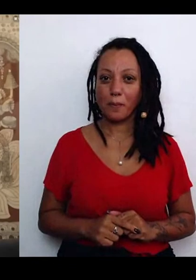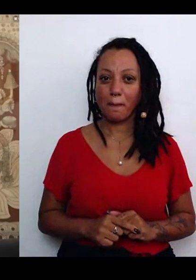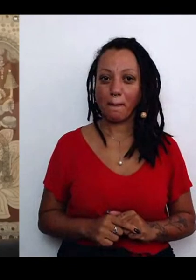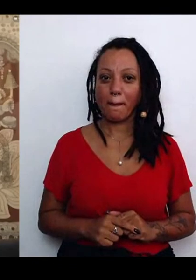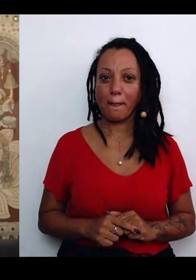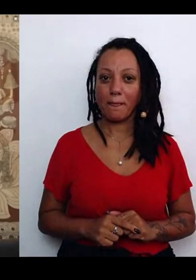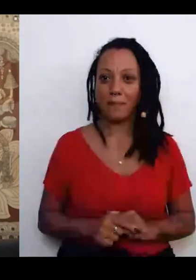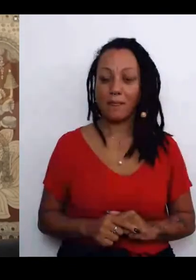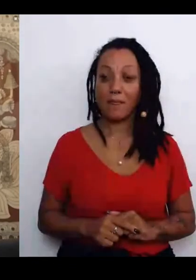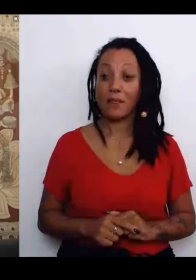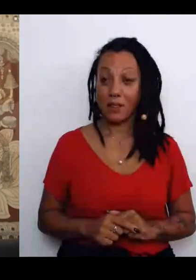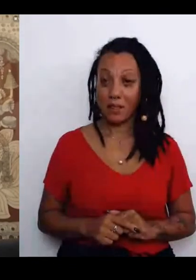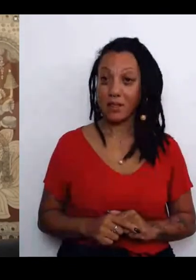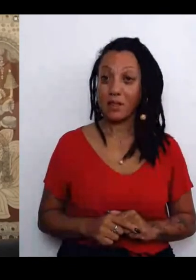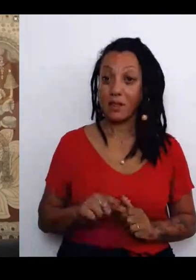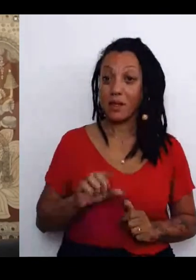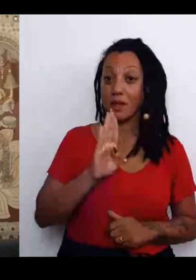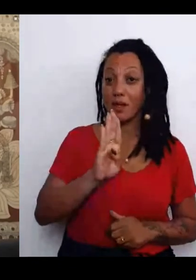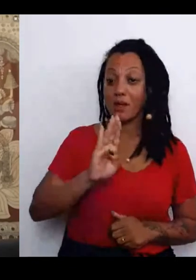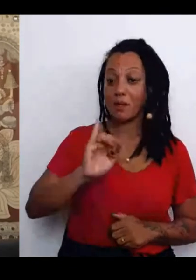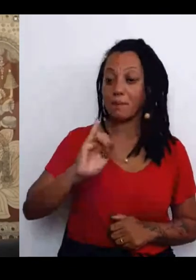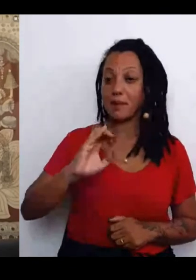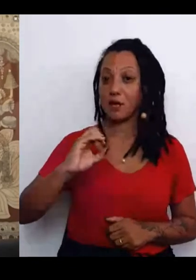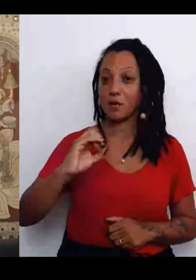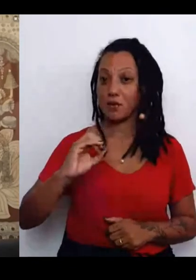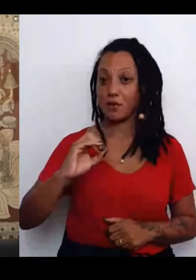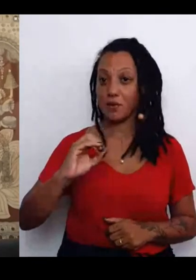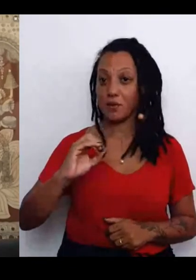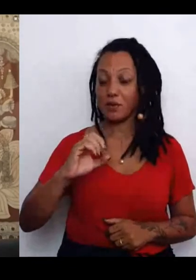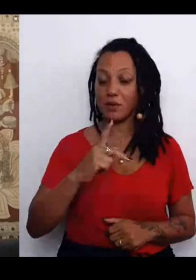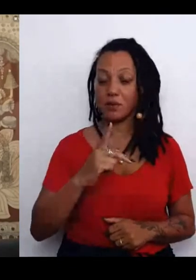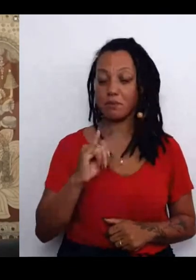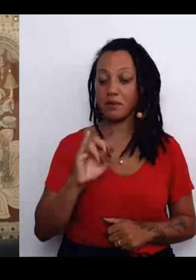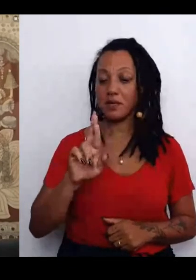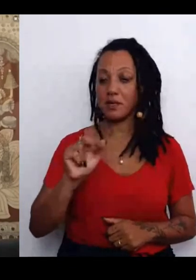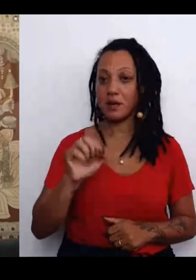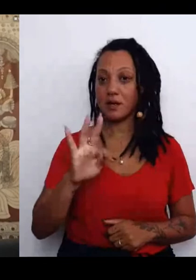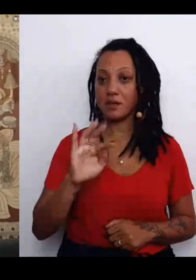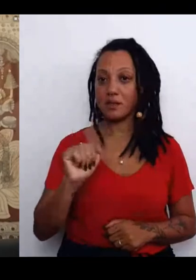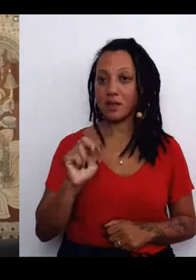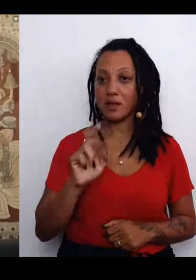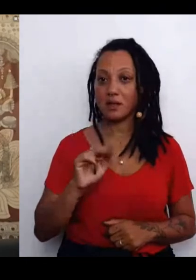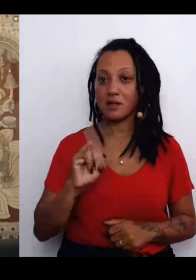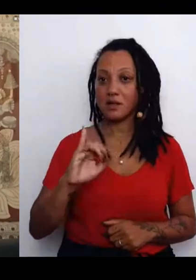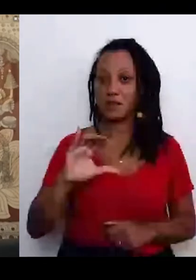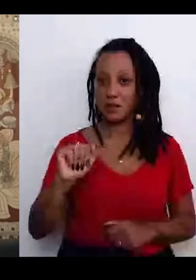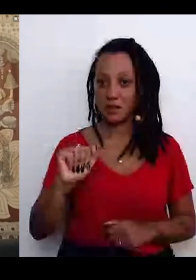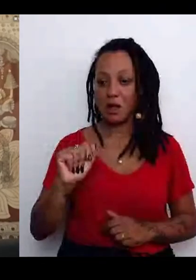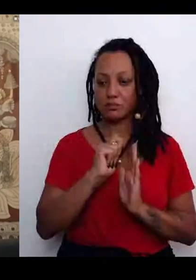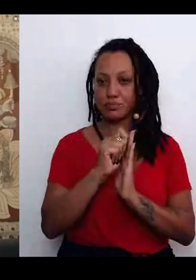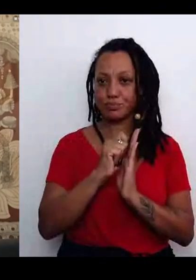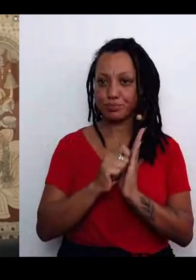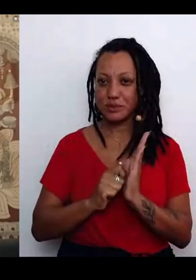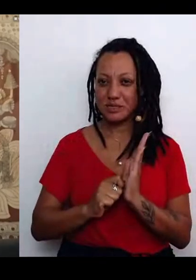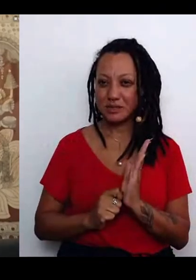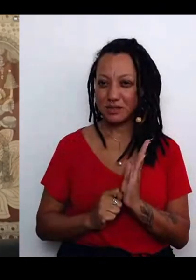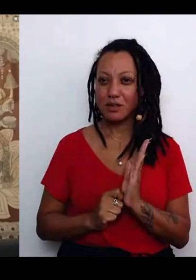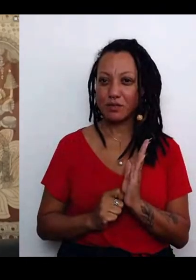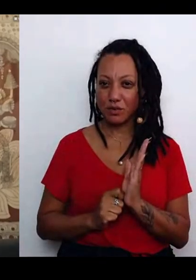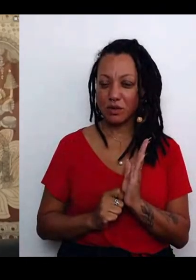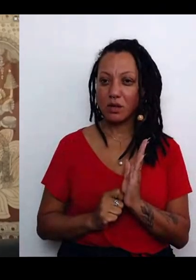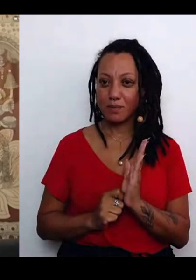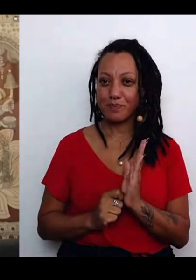the draft Declaration of the the Gat which became W2 was released and it was very clear